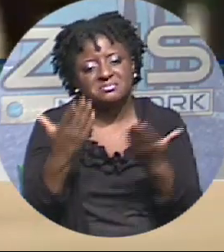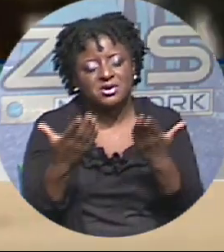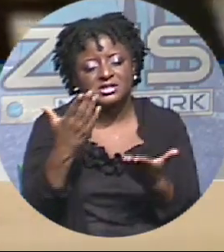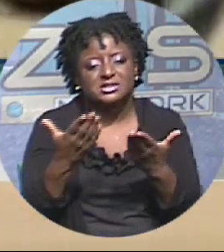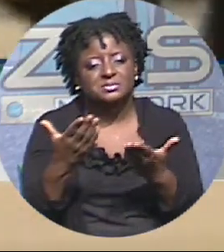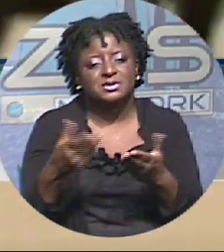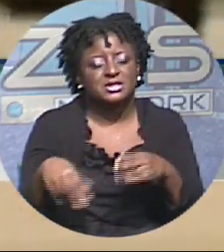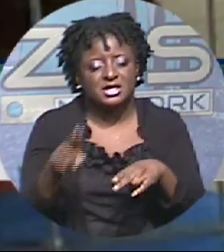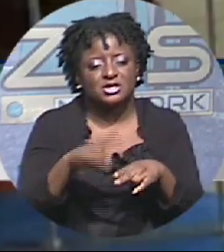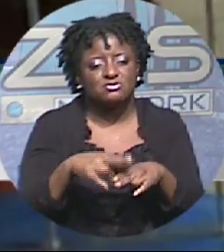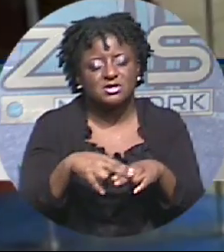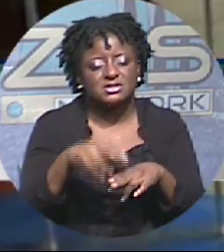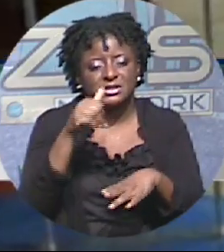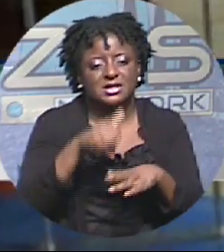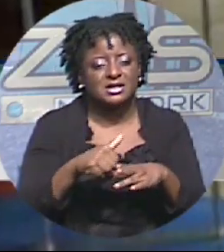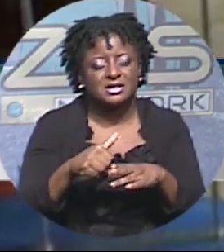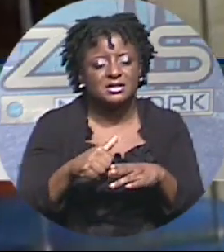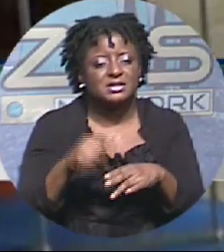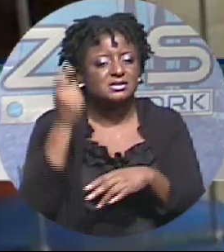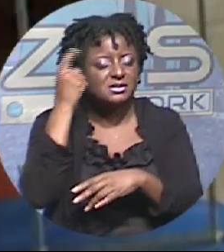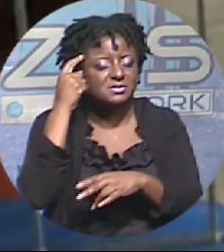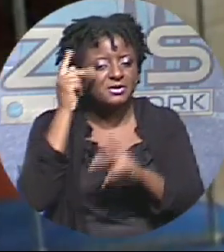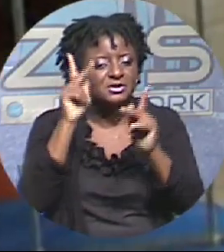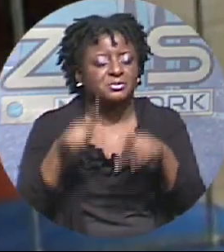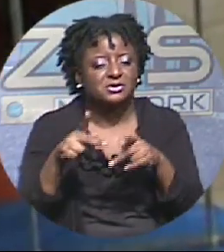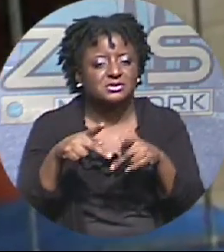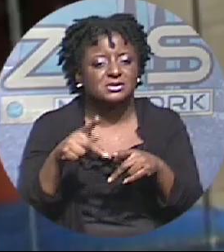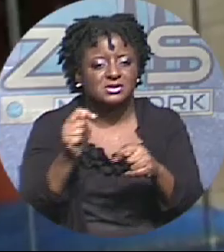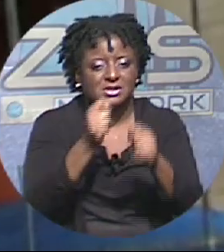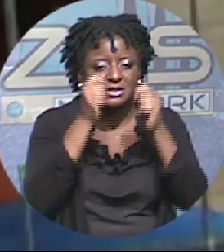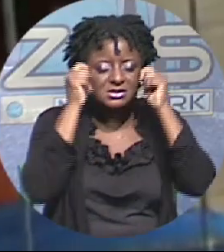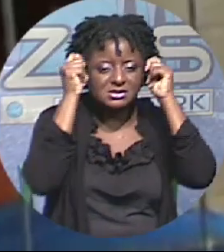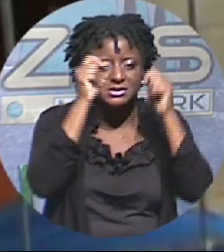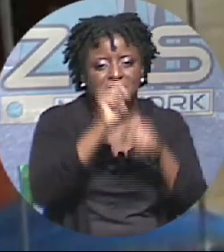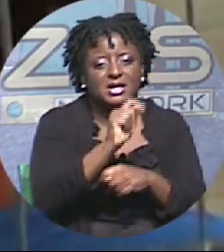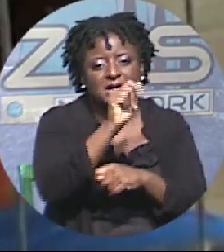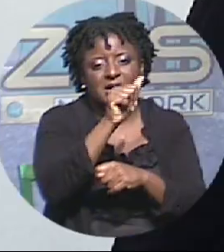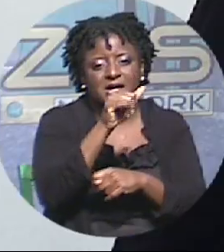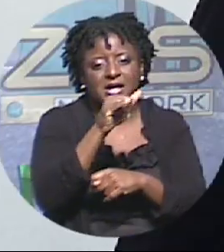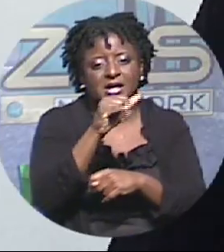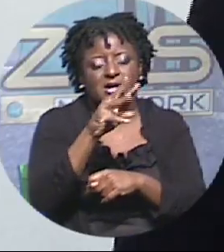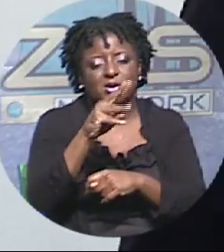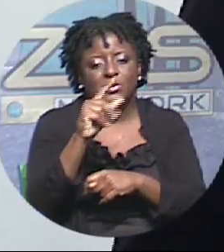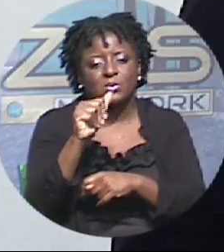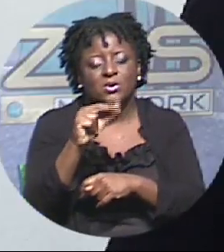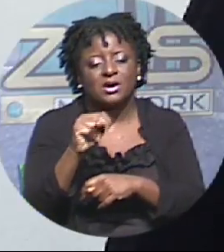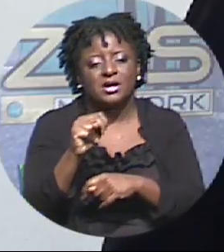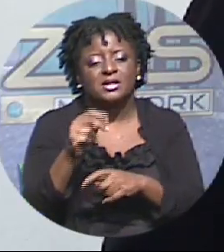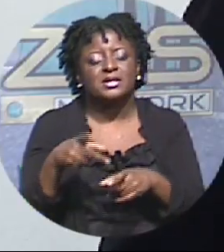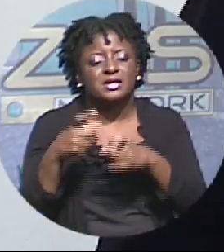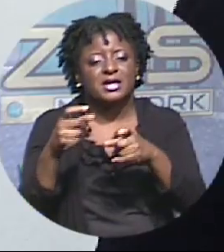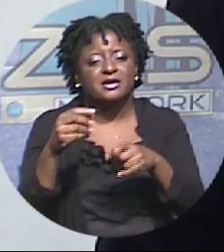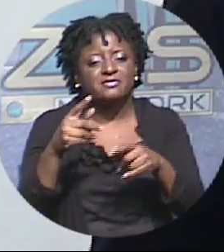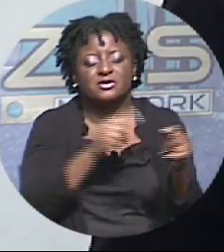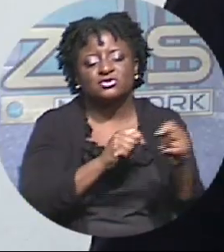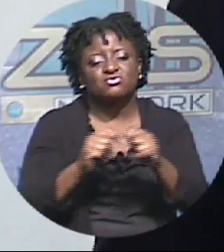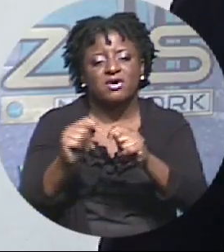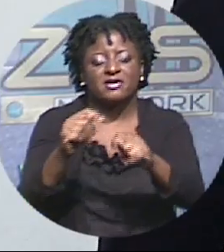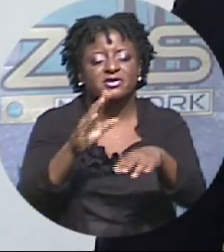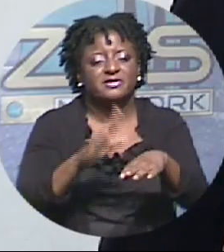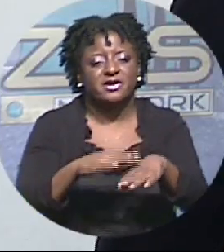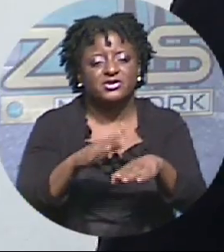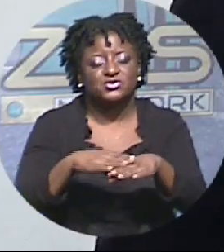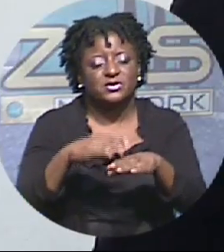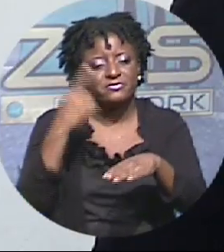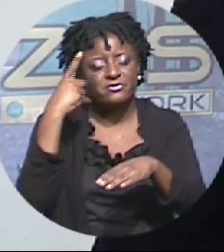of the mosquito-borne disease, Taiwan issued a travel advisory for its citizens. It's something that Tourism Minister the Honorable Obi